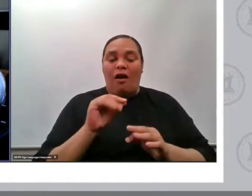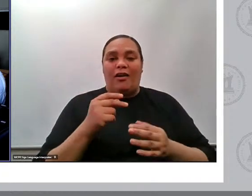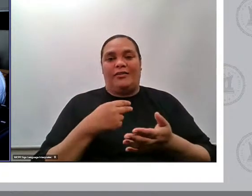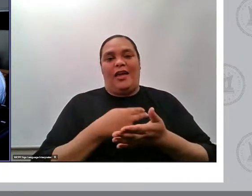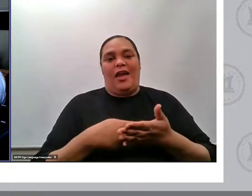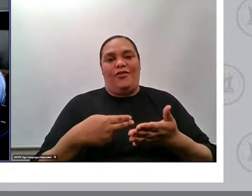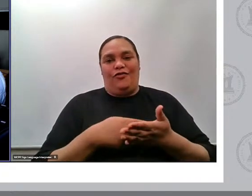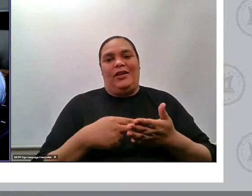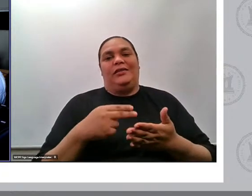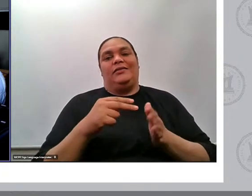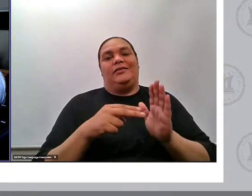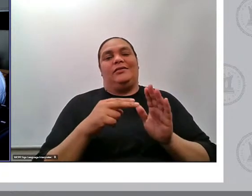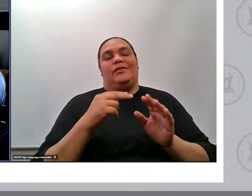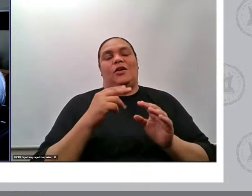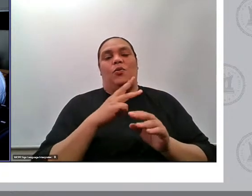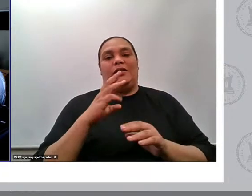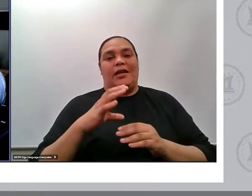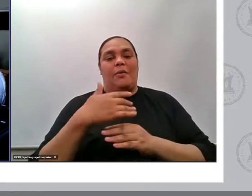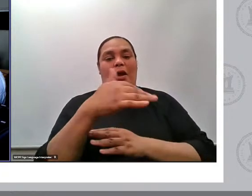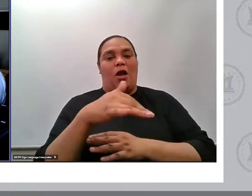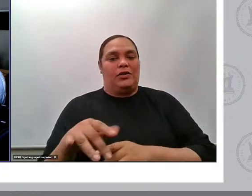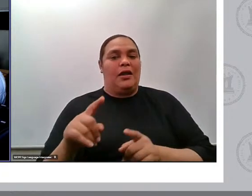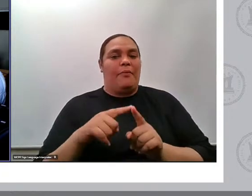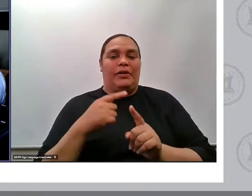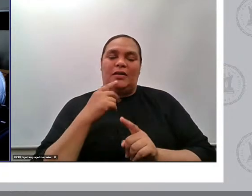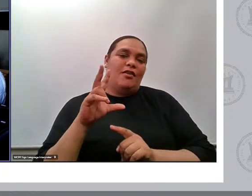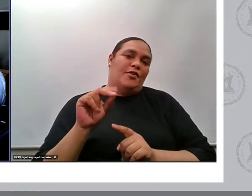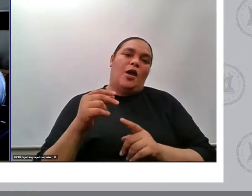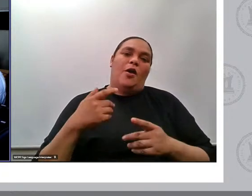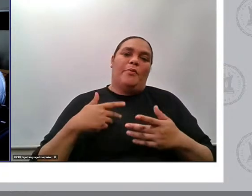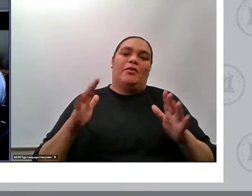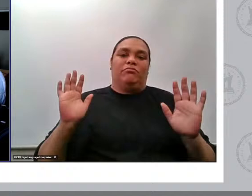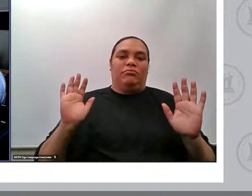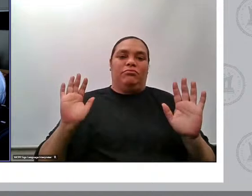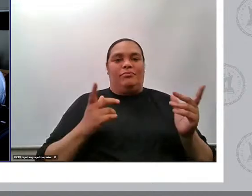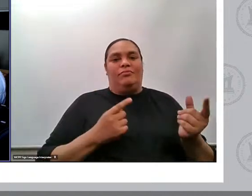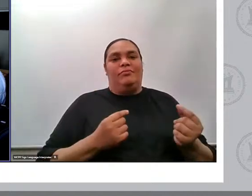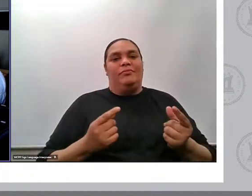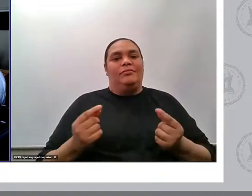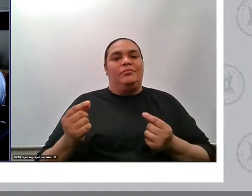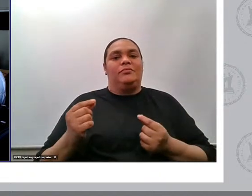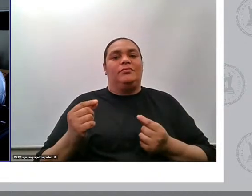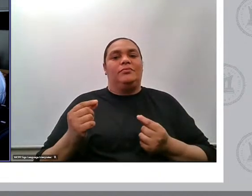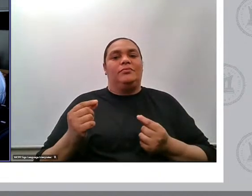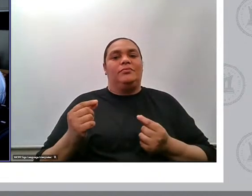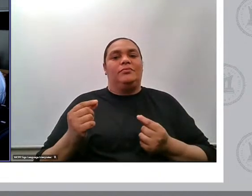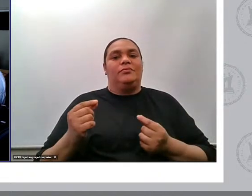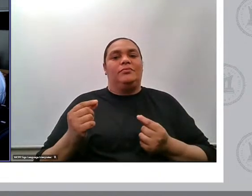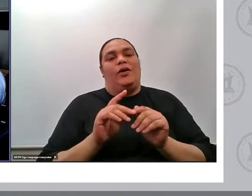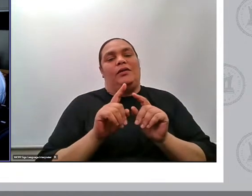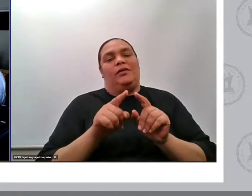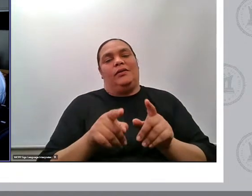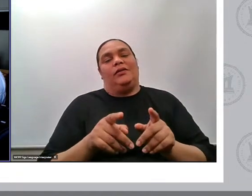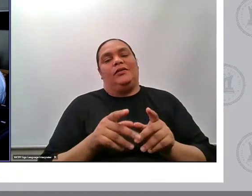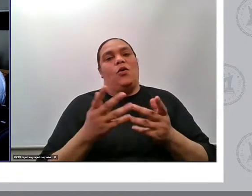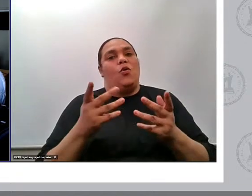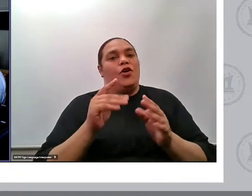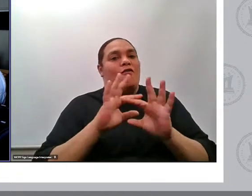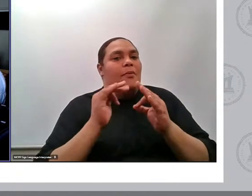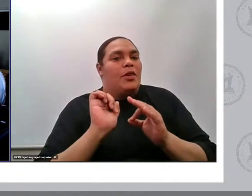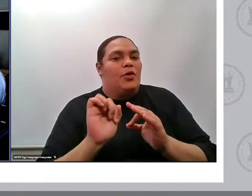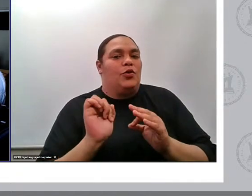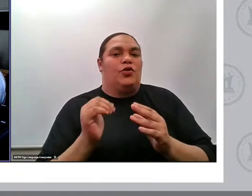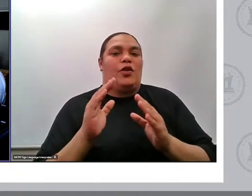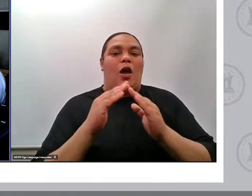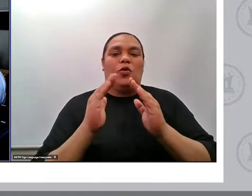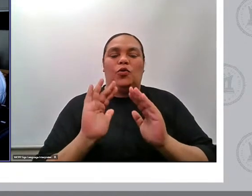the Western Cape, would continue to like say, no, I'm ordinary resident. And then we would follow up with these questions like, where's your family? Where's